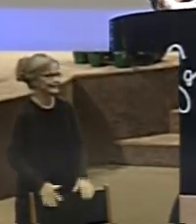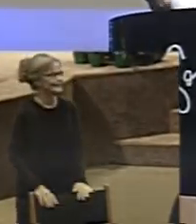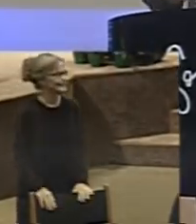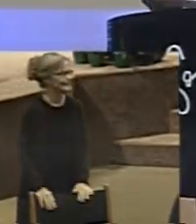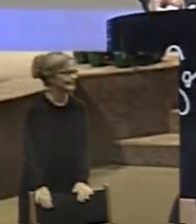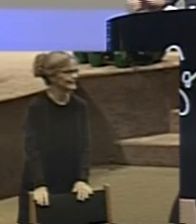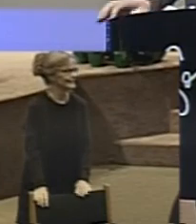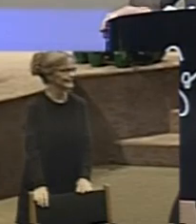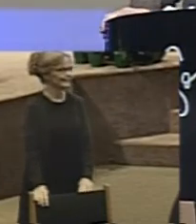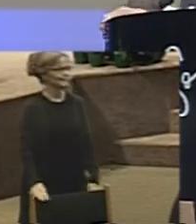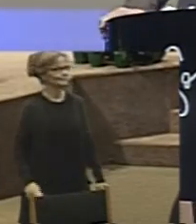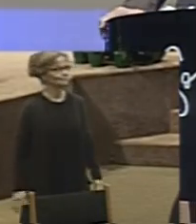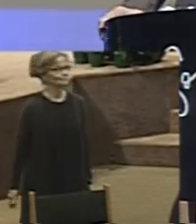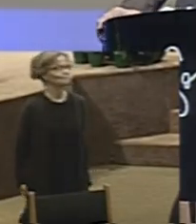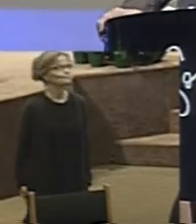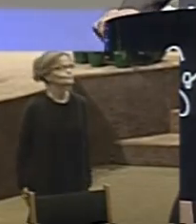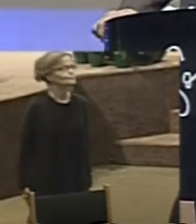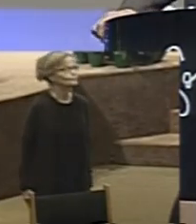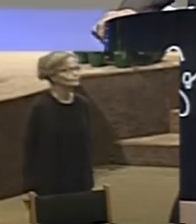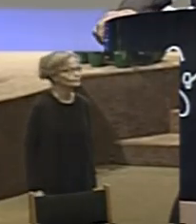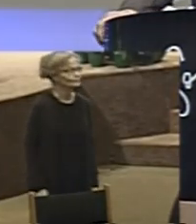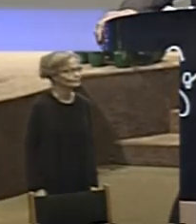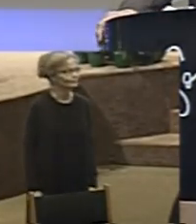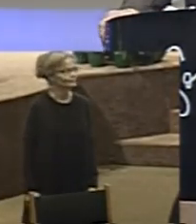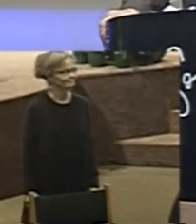There aren't many pages, but there's a lot of